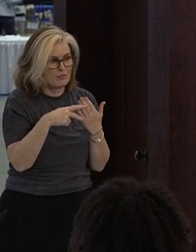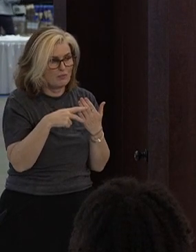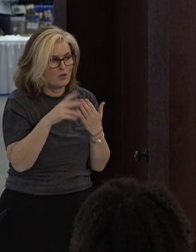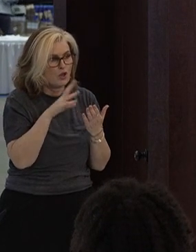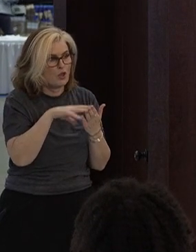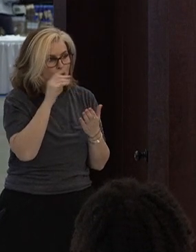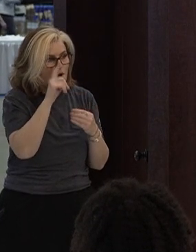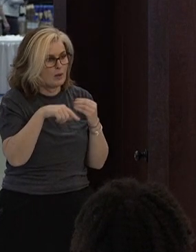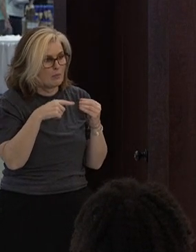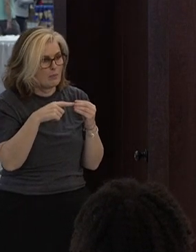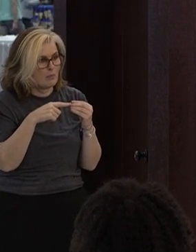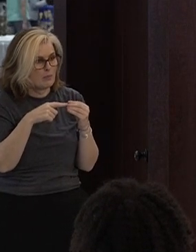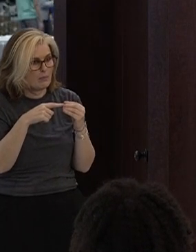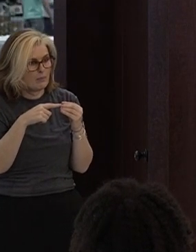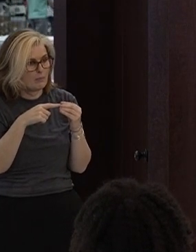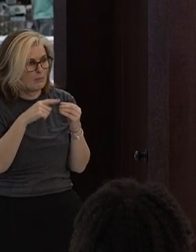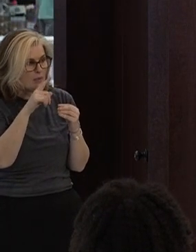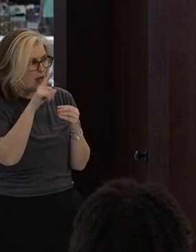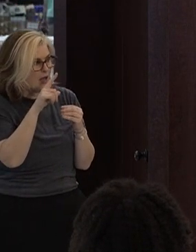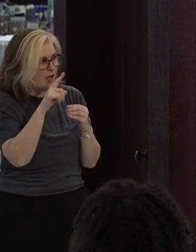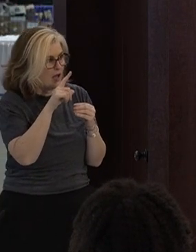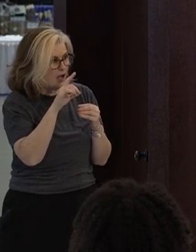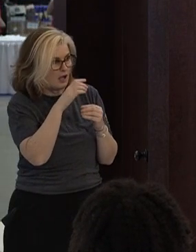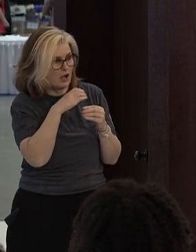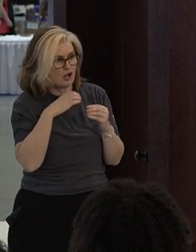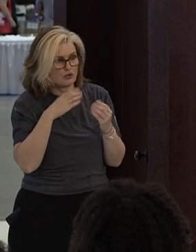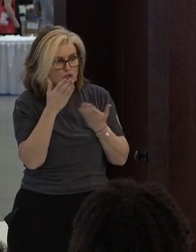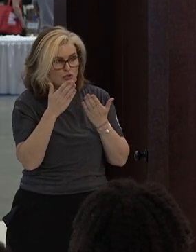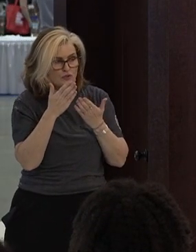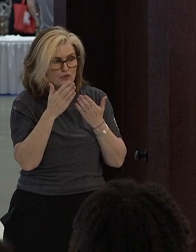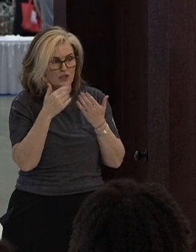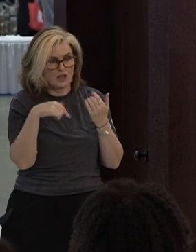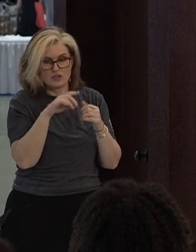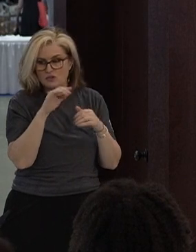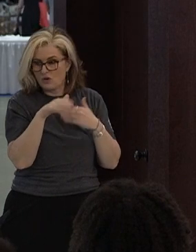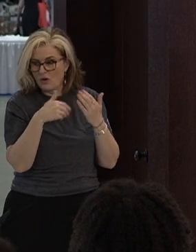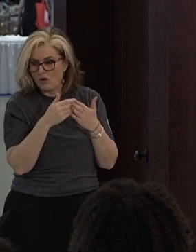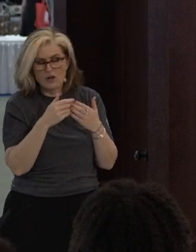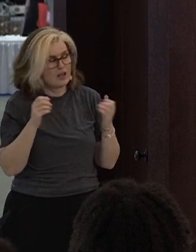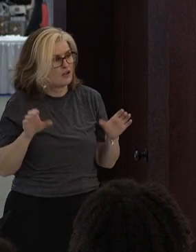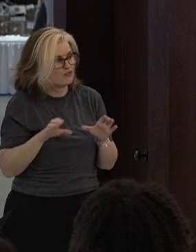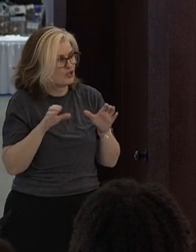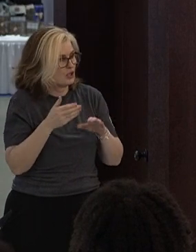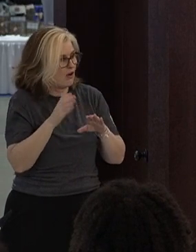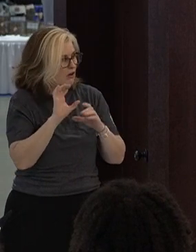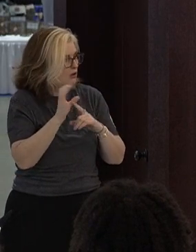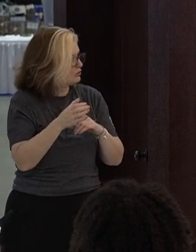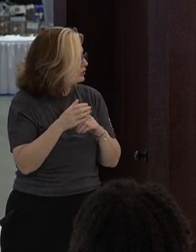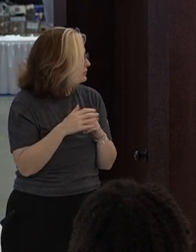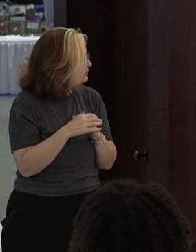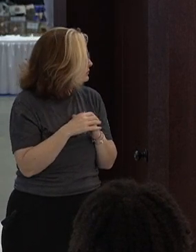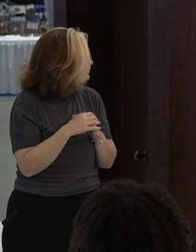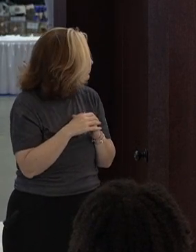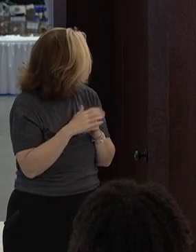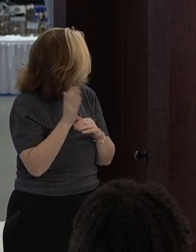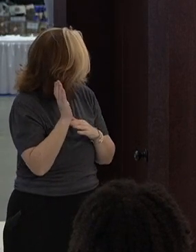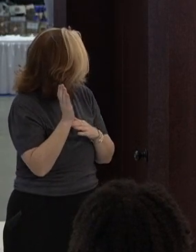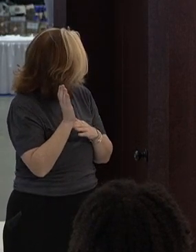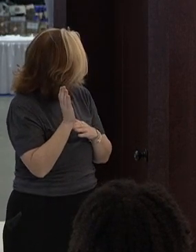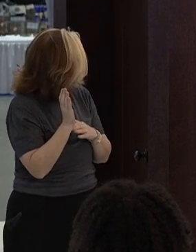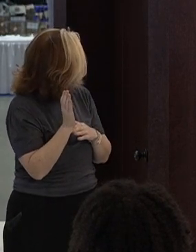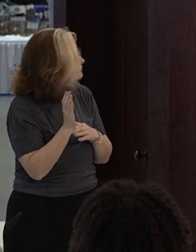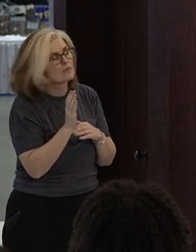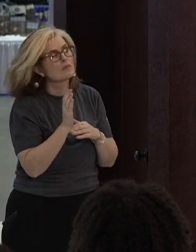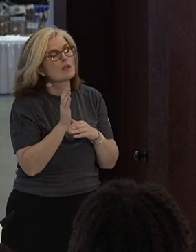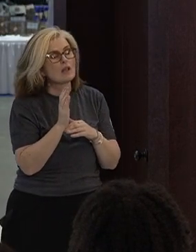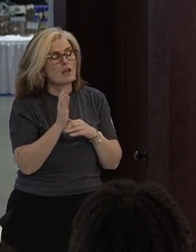going to learn about how copyright serves us all, empowering creators and enriching our culture. The presentation is to be